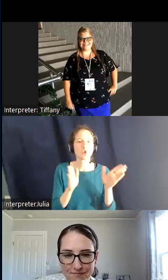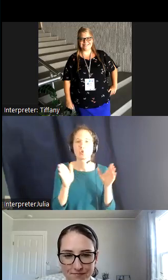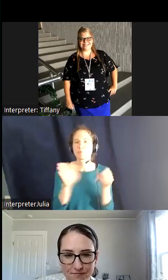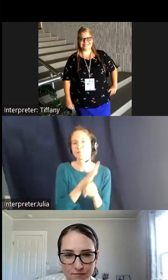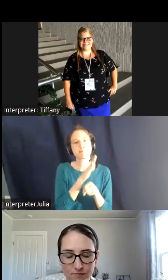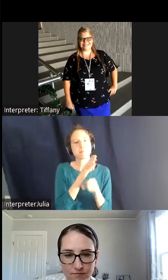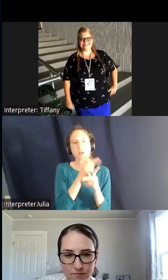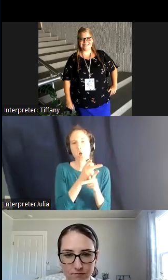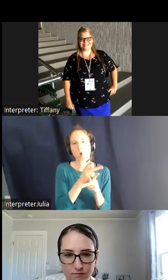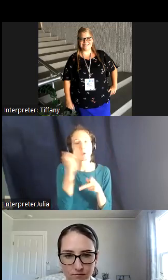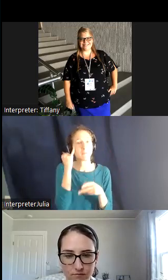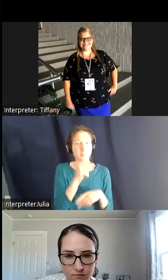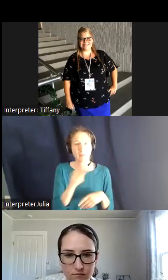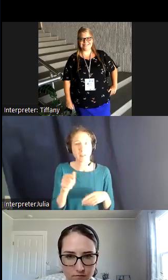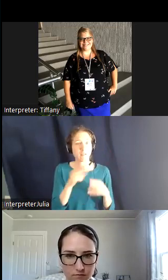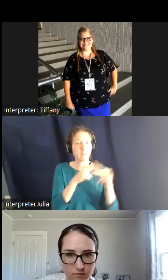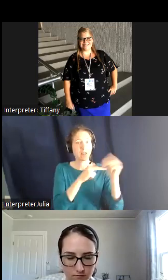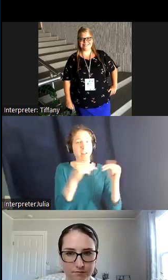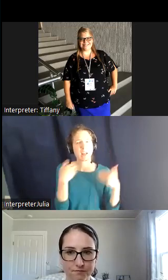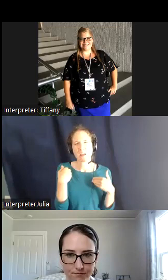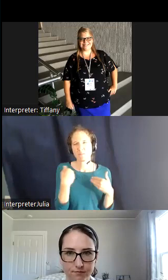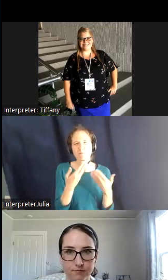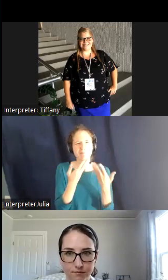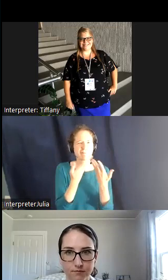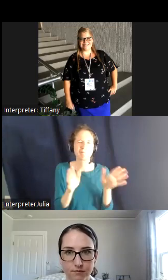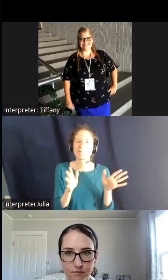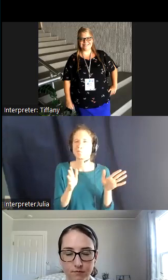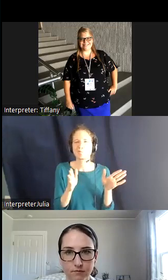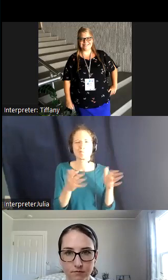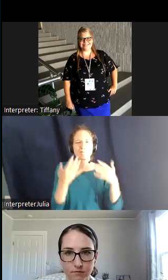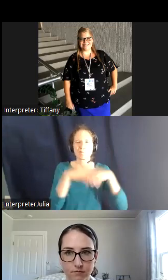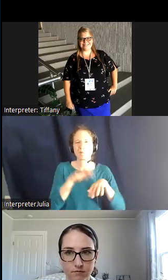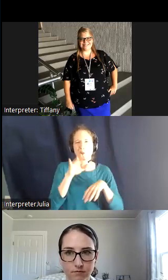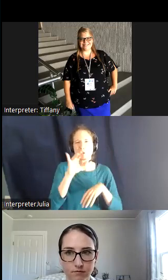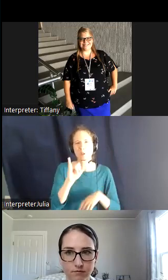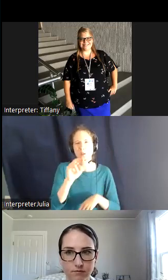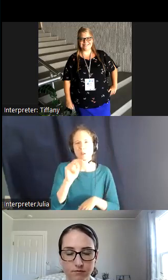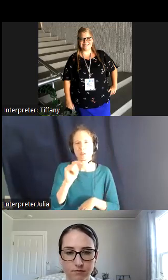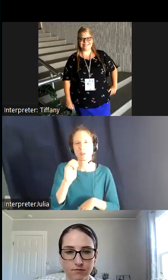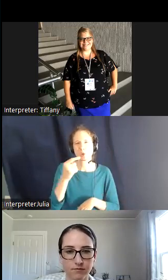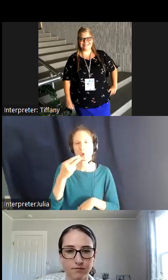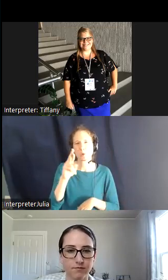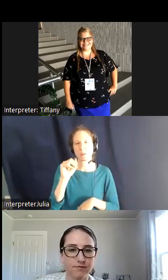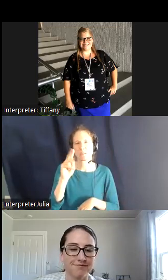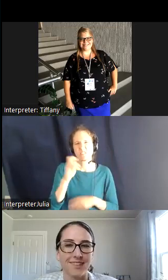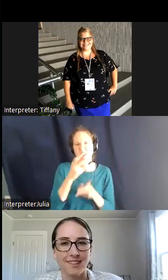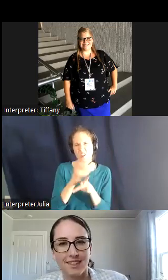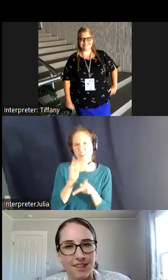of care, what does that exactly look like and mean for those types of facilities is more kind of where I'm going for it.